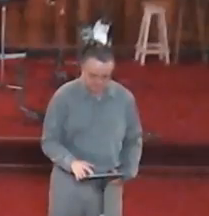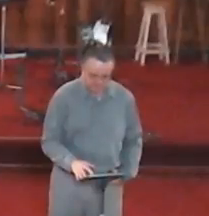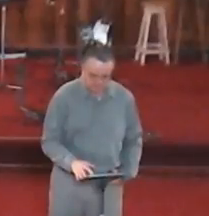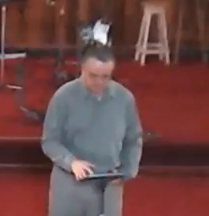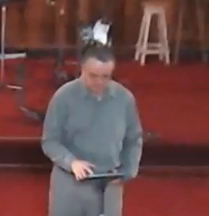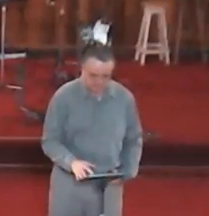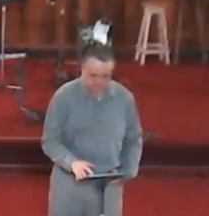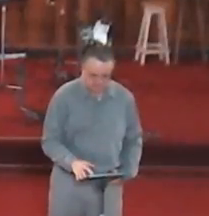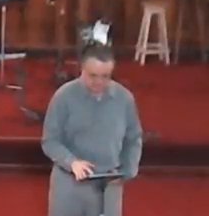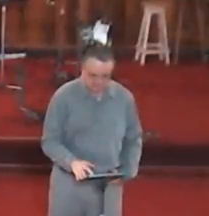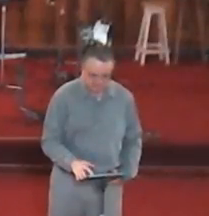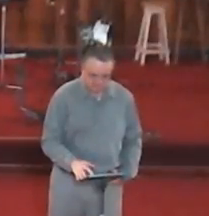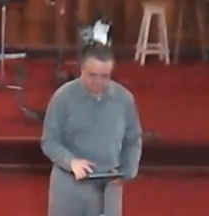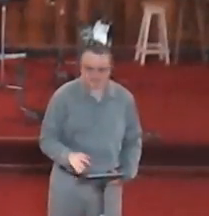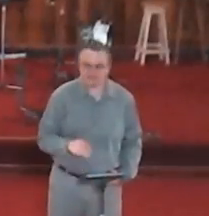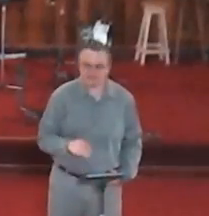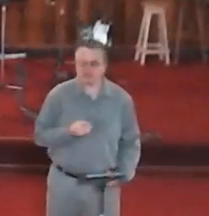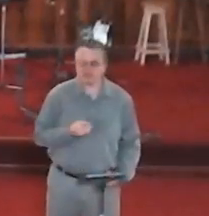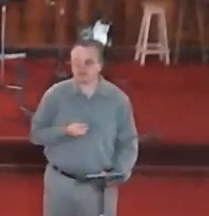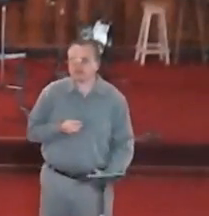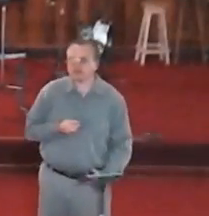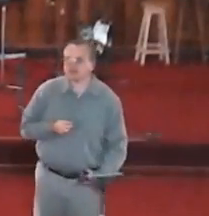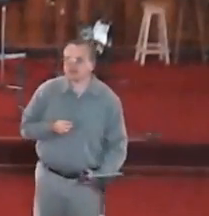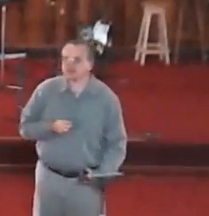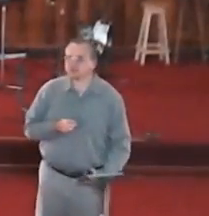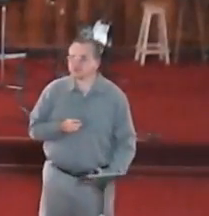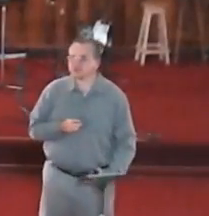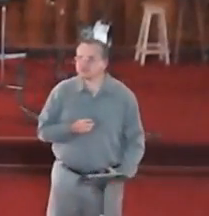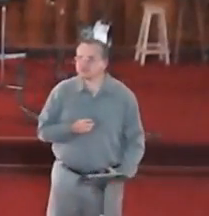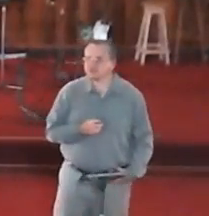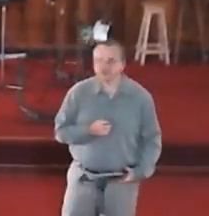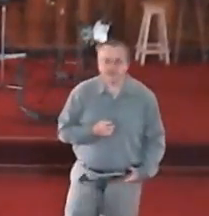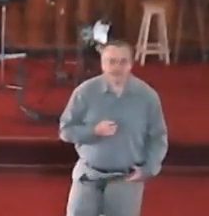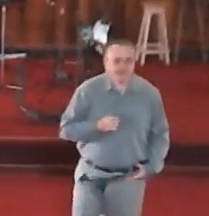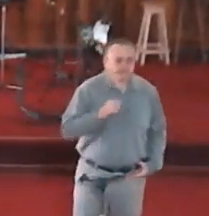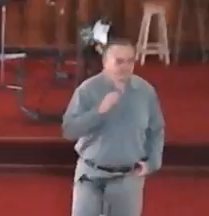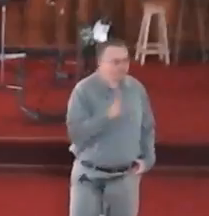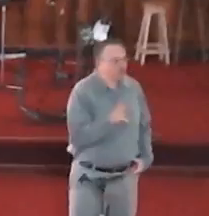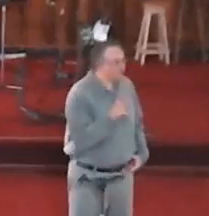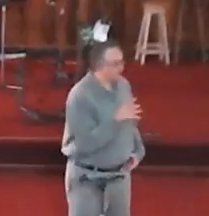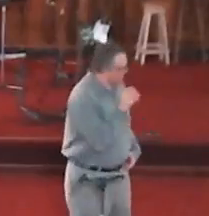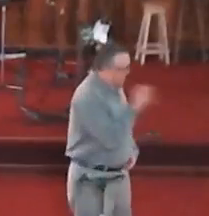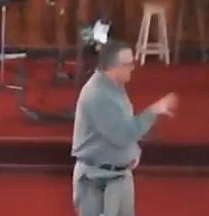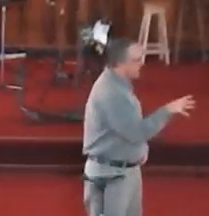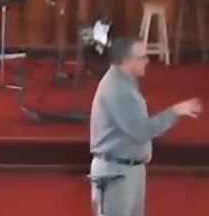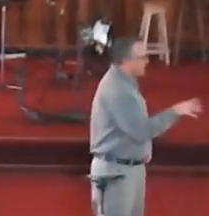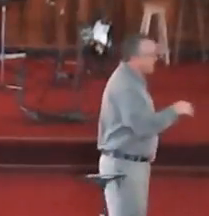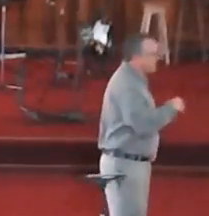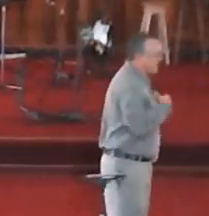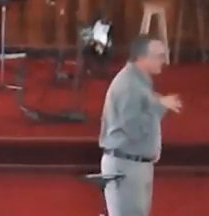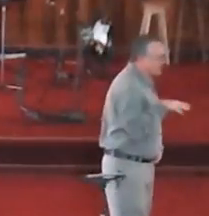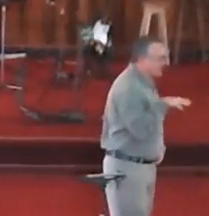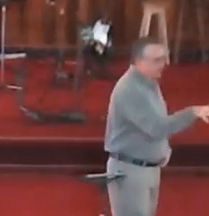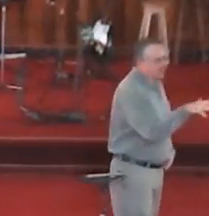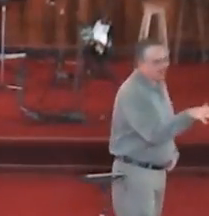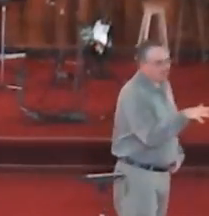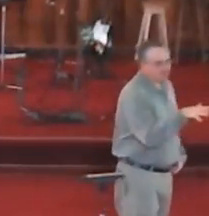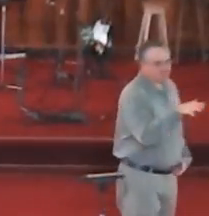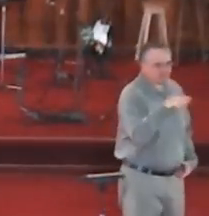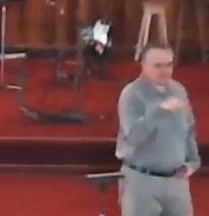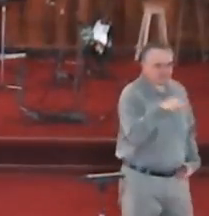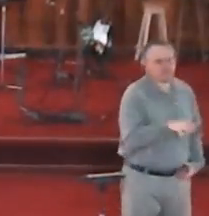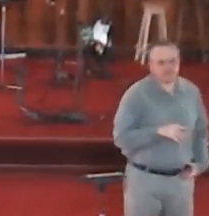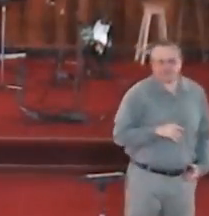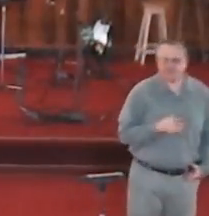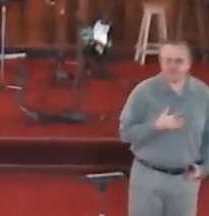best known because it tells us the story of the conversion of Saul. Saulo perseguía a la iglesia, él odiaba a